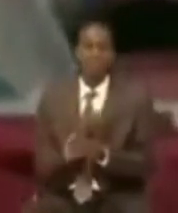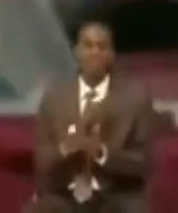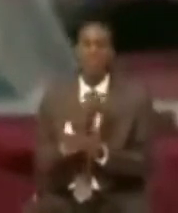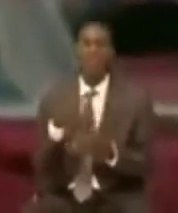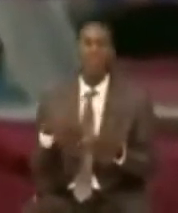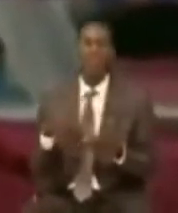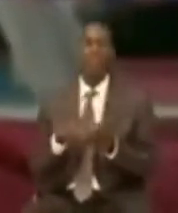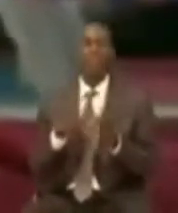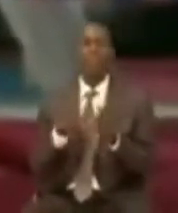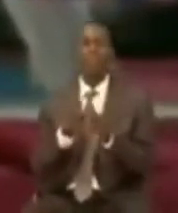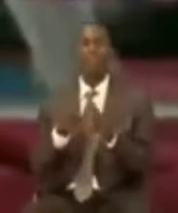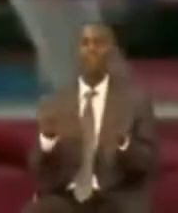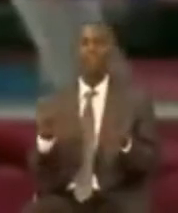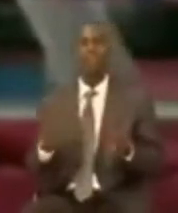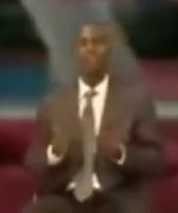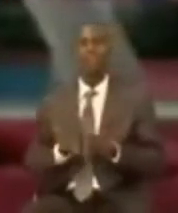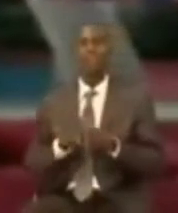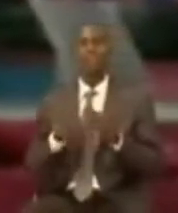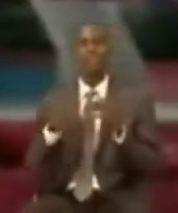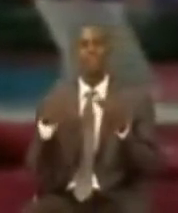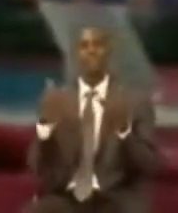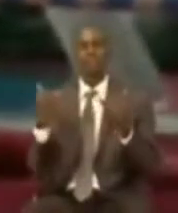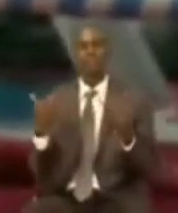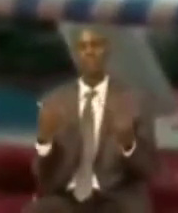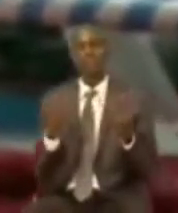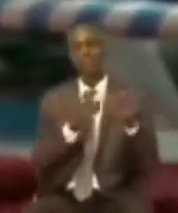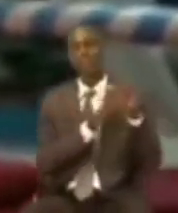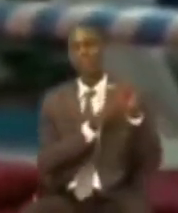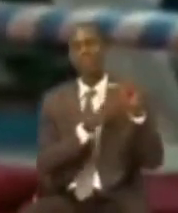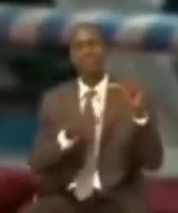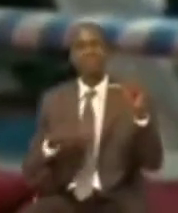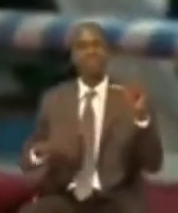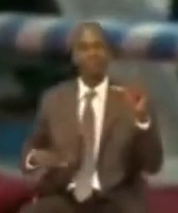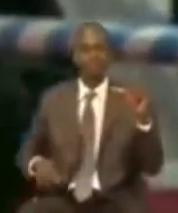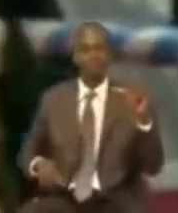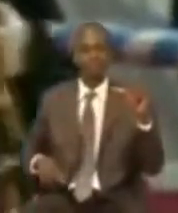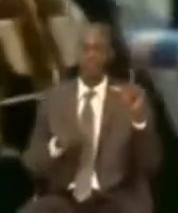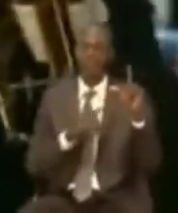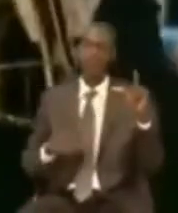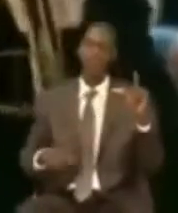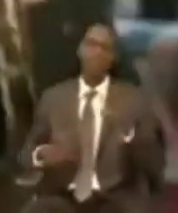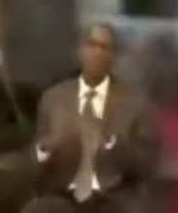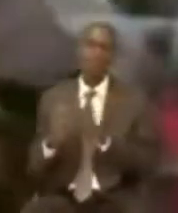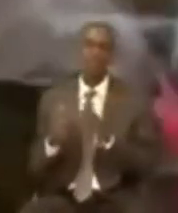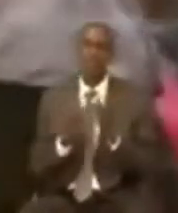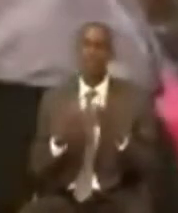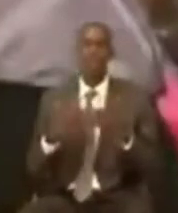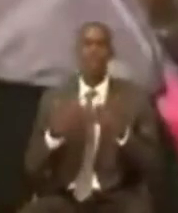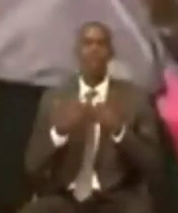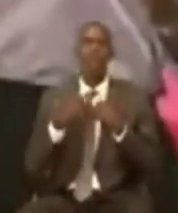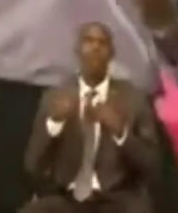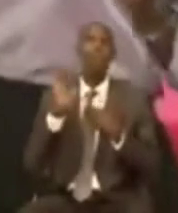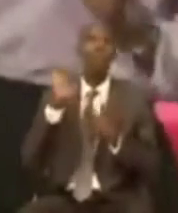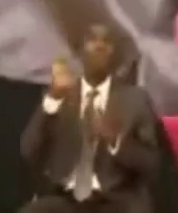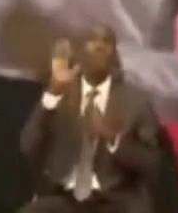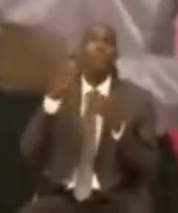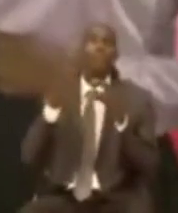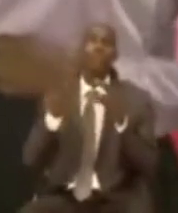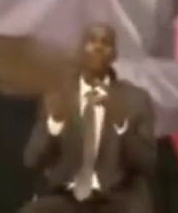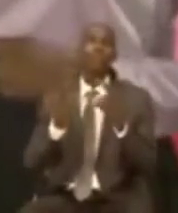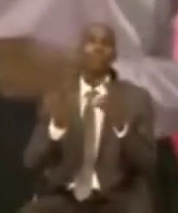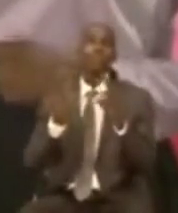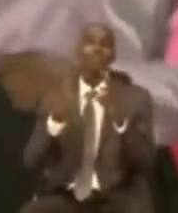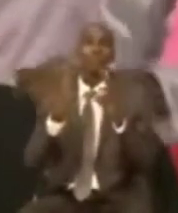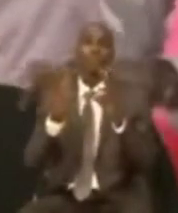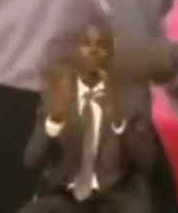Take the stage, Lord, Lord Jesus, and have your way.